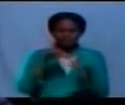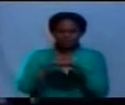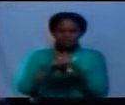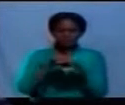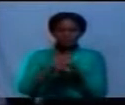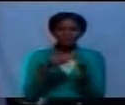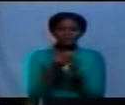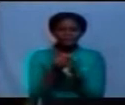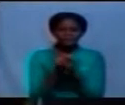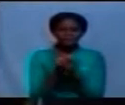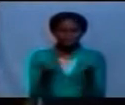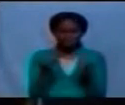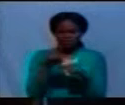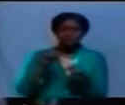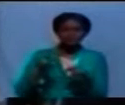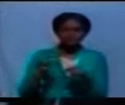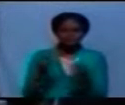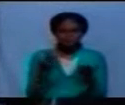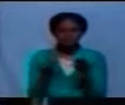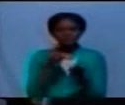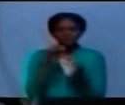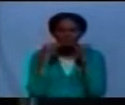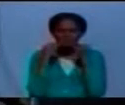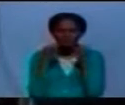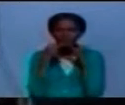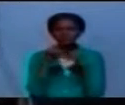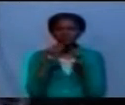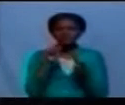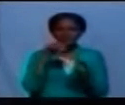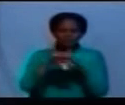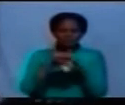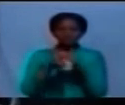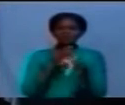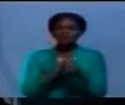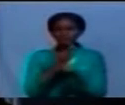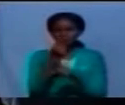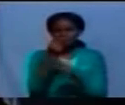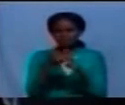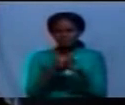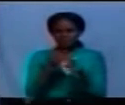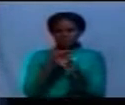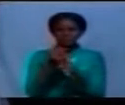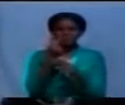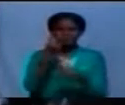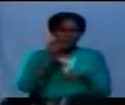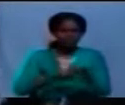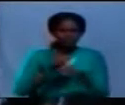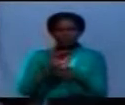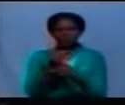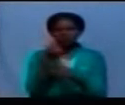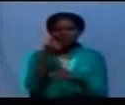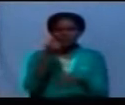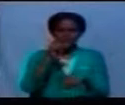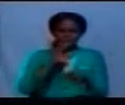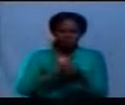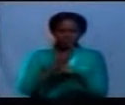as and when you need it. So probably they'll tell you can only access this money once in a month, or maybe twice, or maybe once in 3 months. So